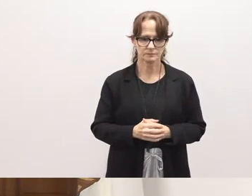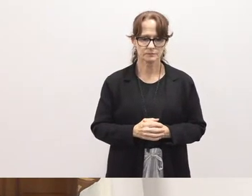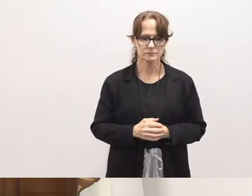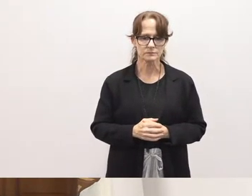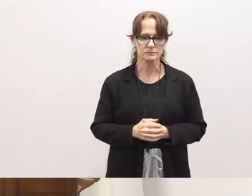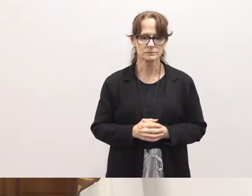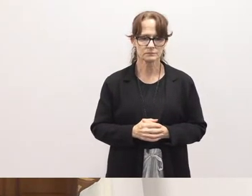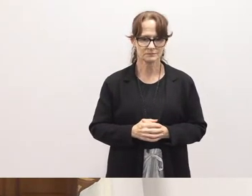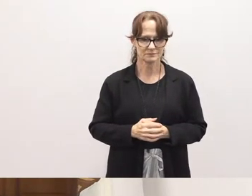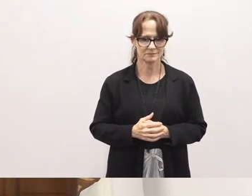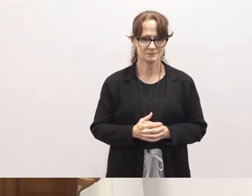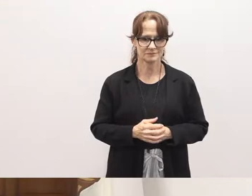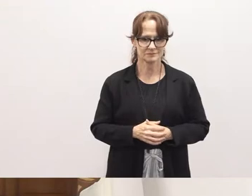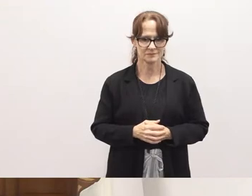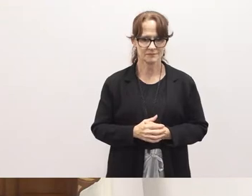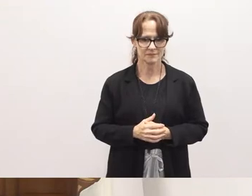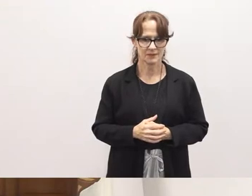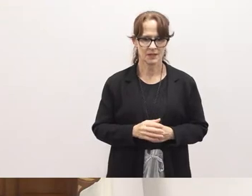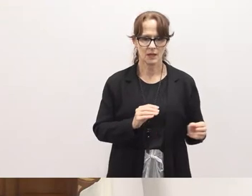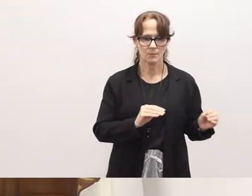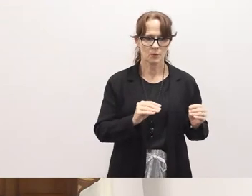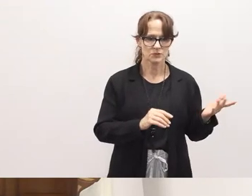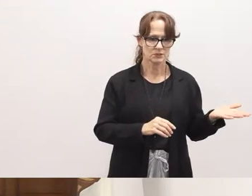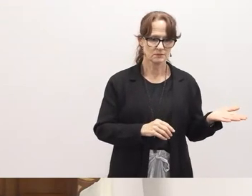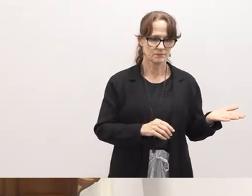Yeah. We have a motion.